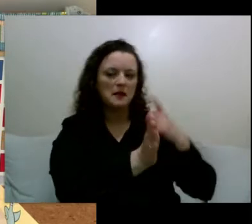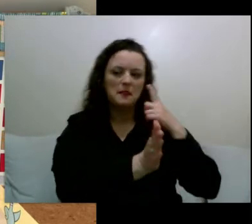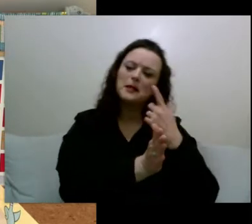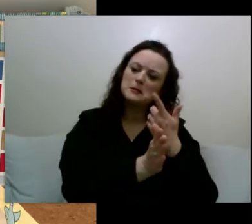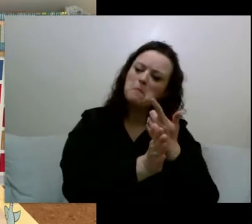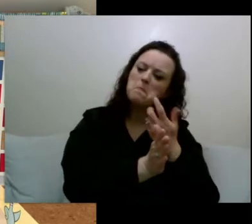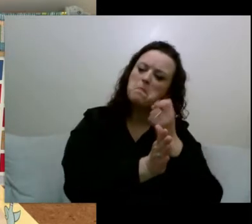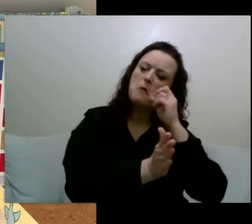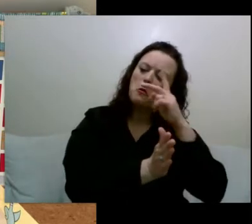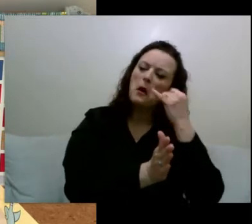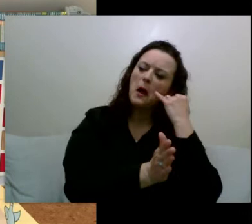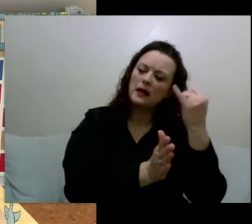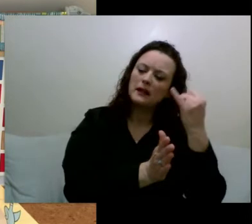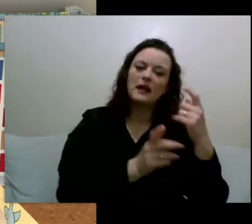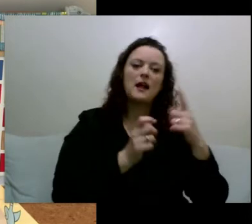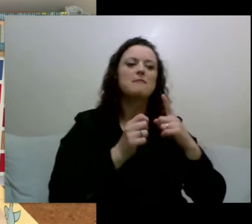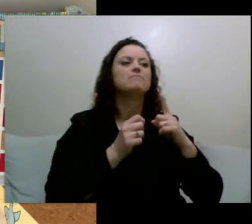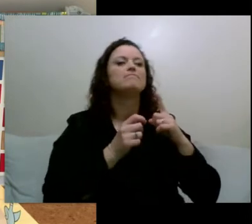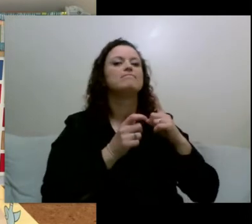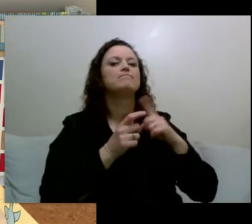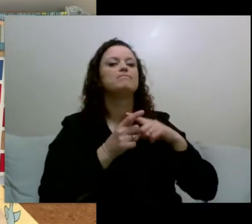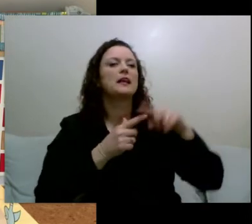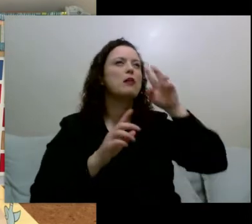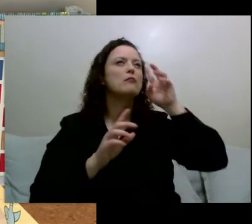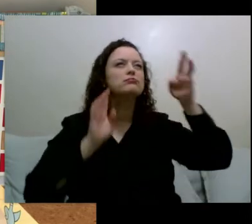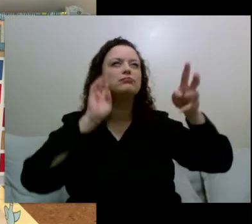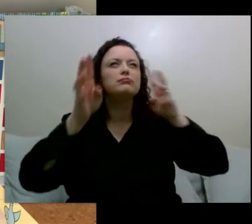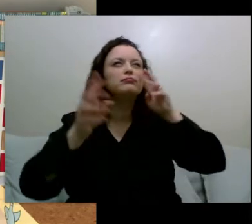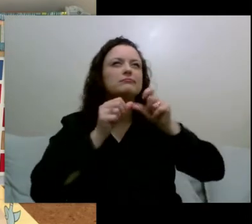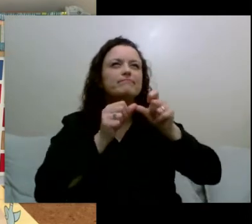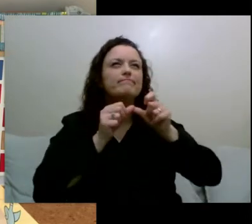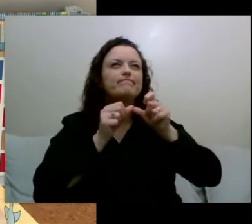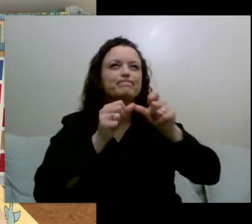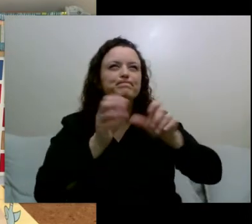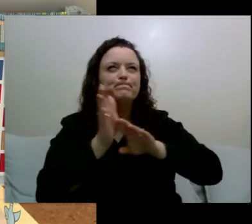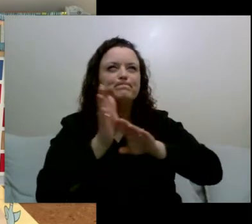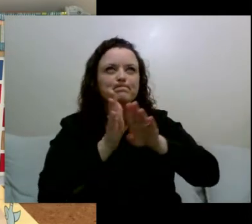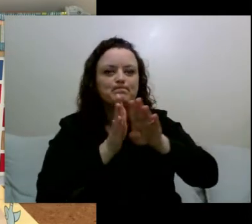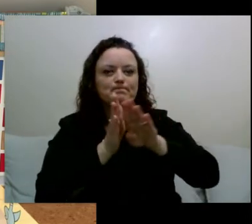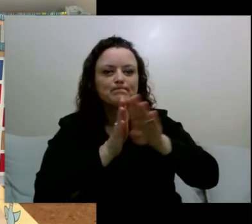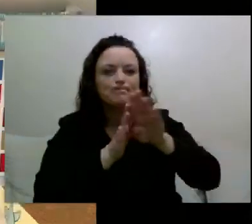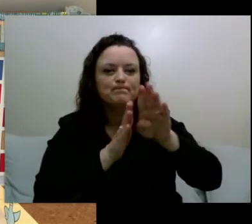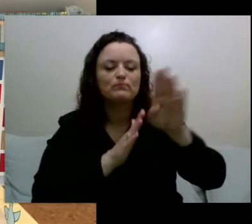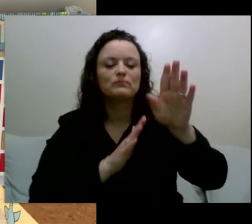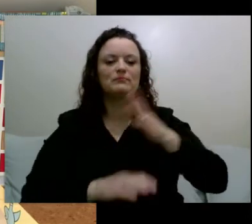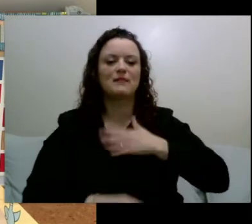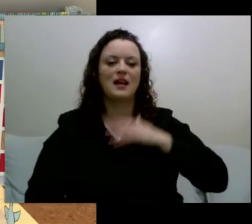I continue to work on growing that idea.